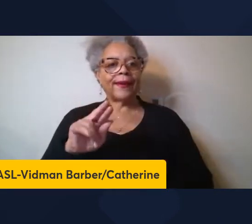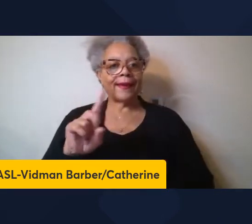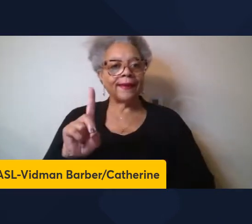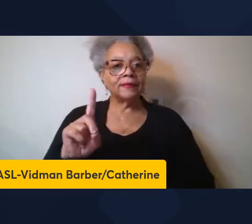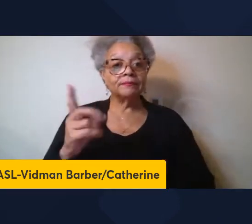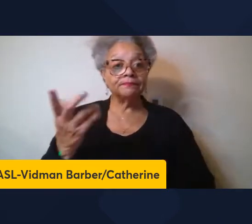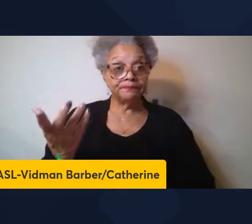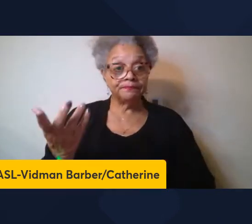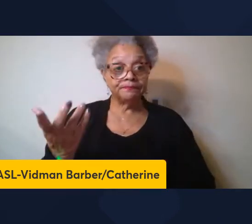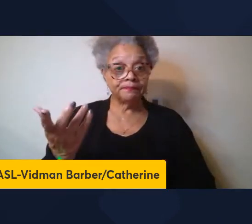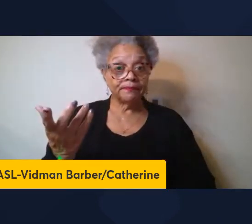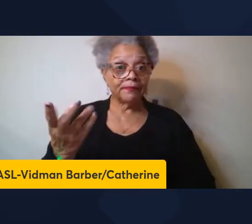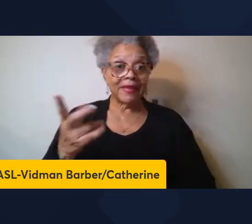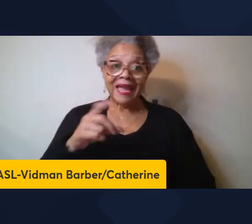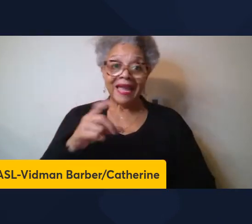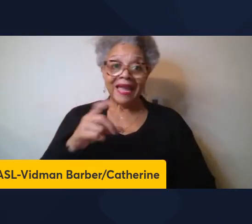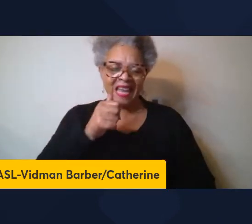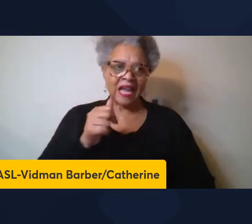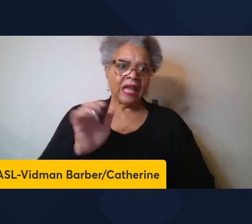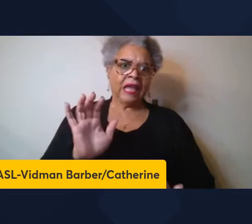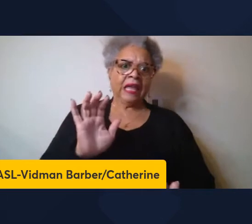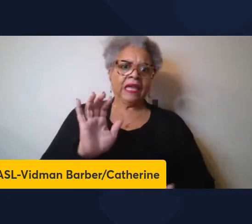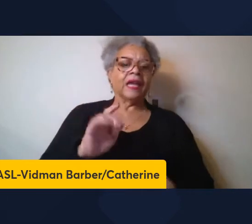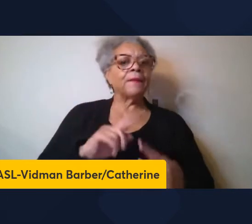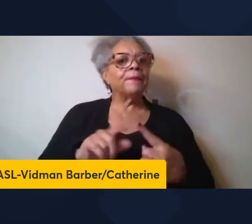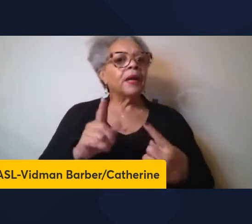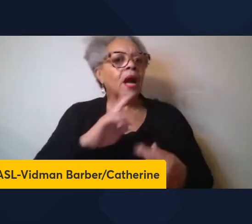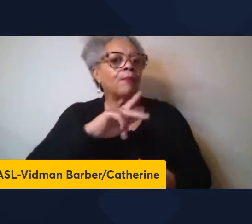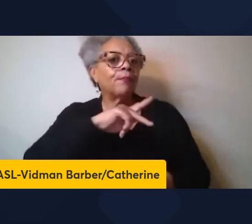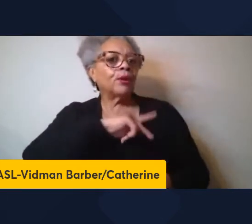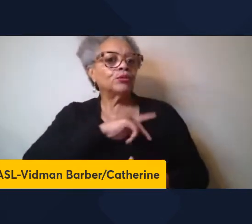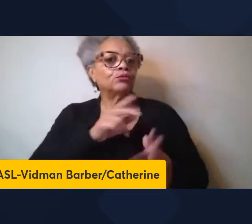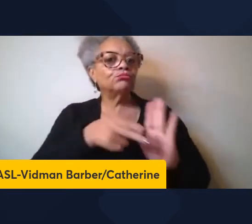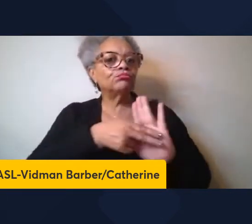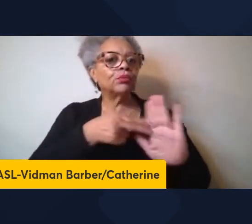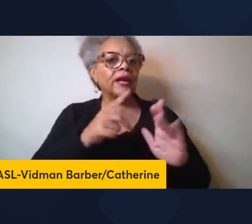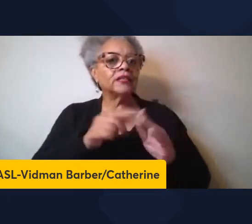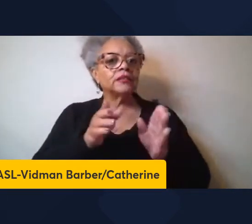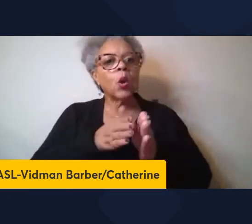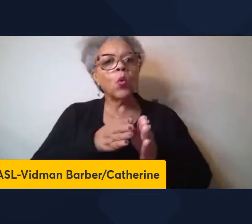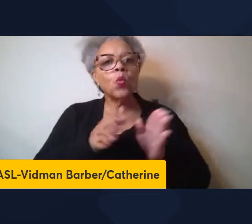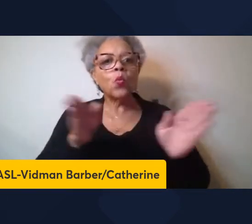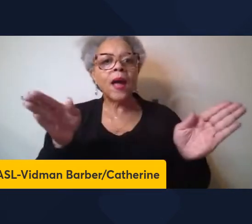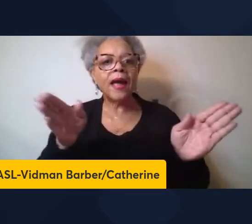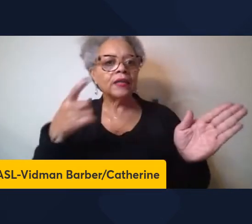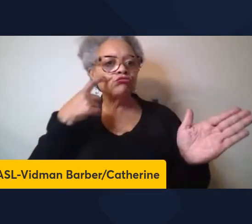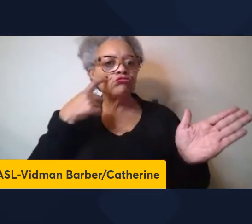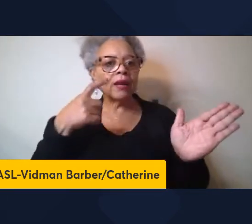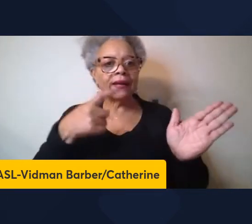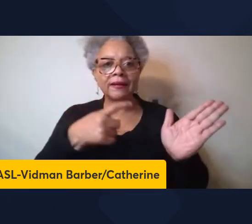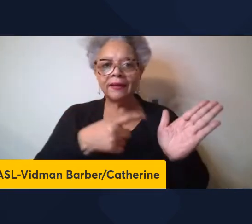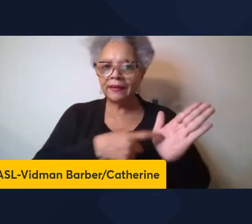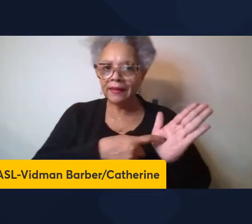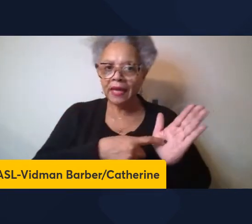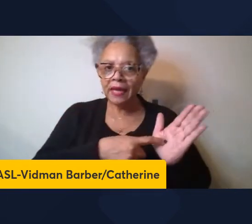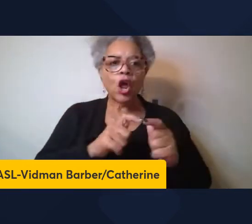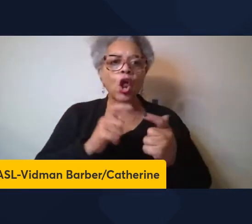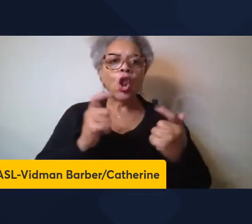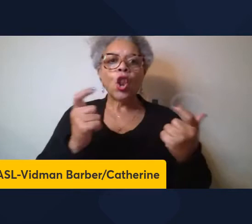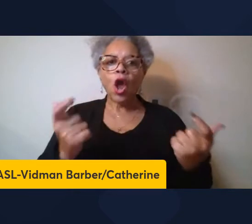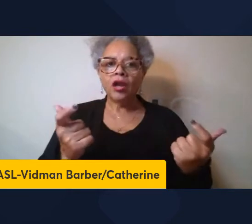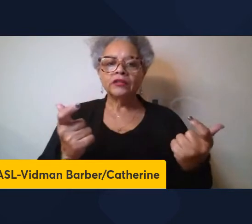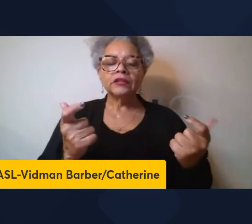simply is not anything icky, okay? But a personal brand is a widely recognized and largely